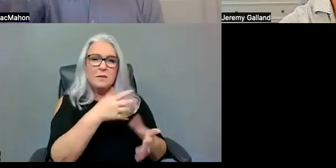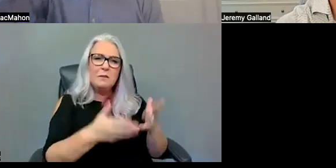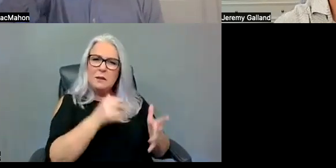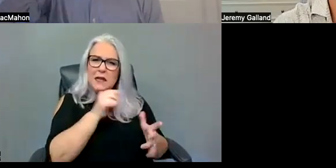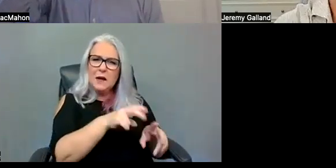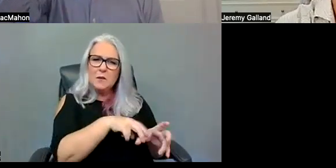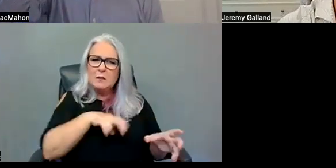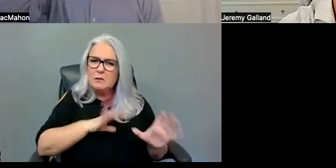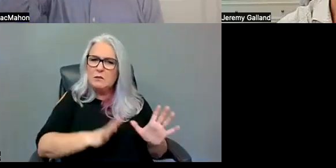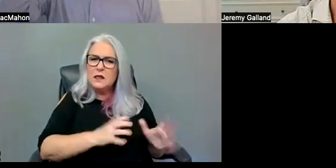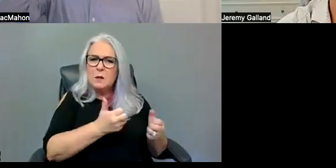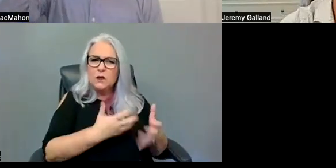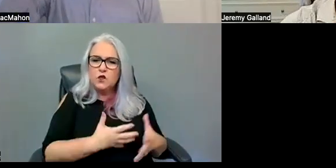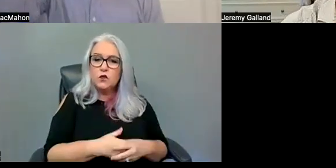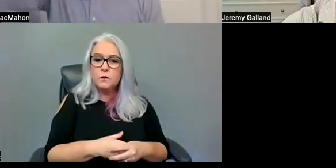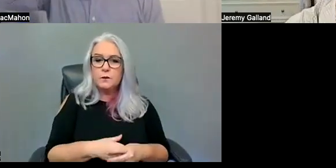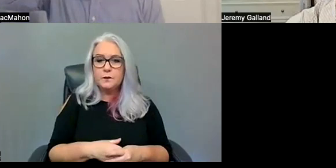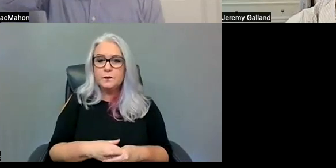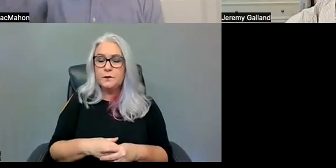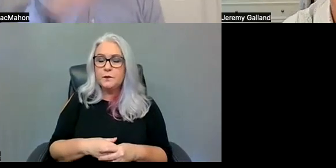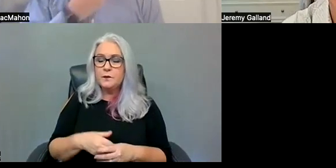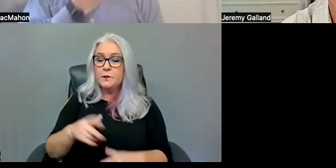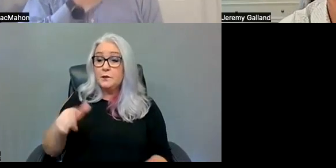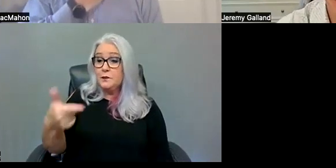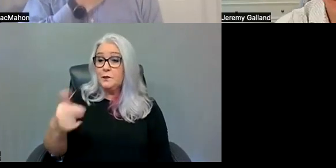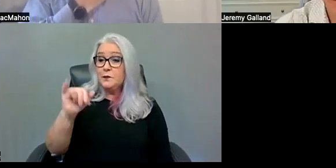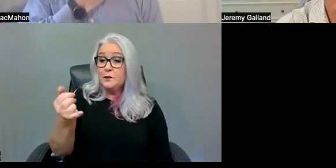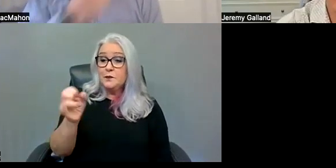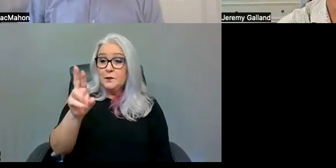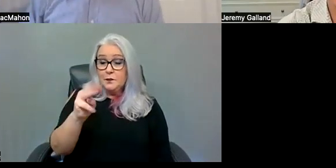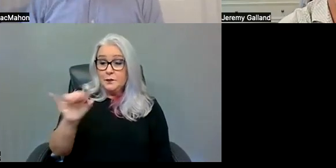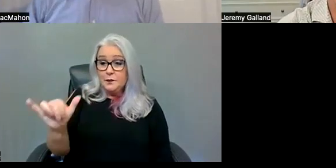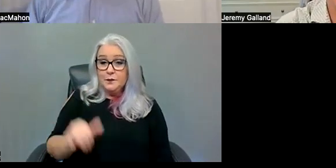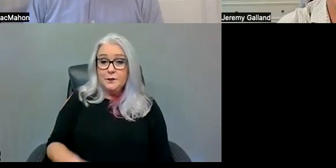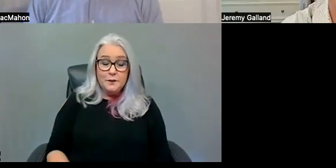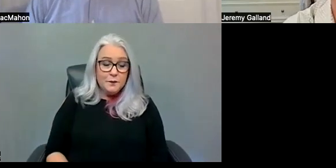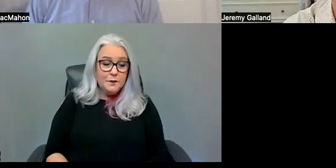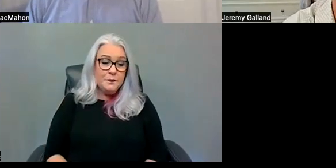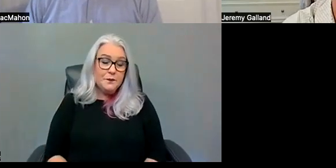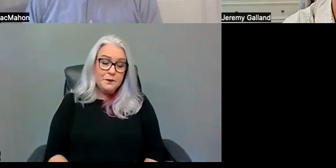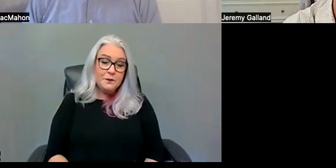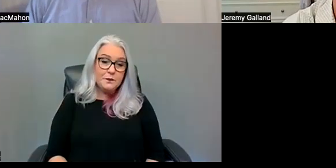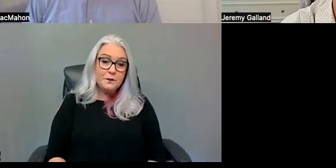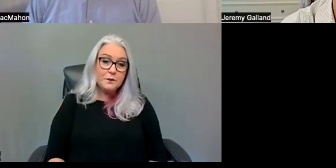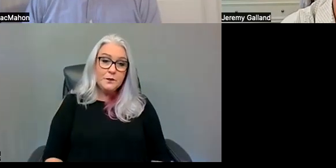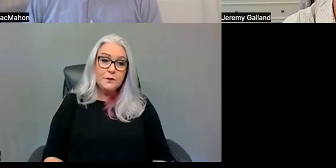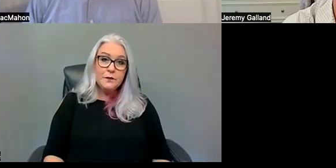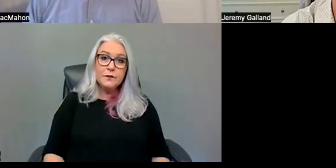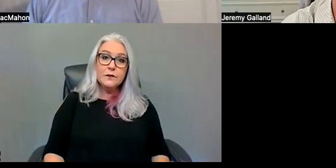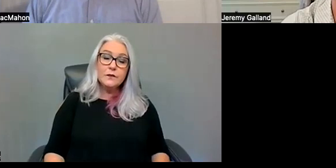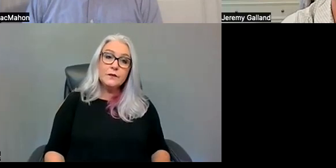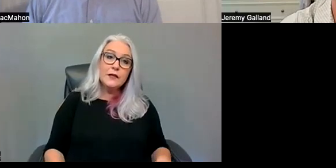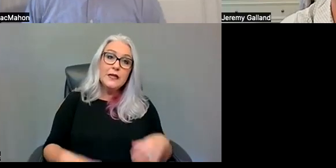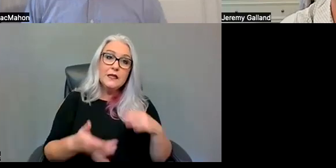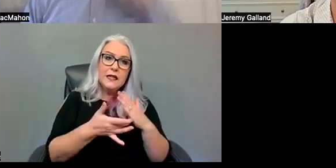Galland. So technology is a very interesting part of our education. I would pretty much just